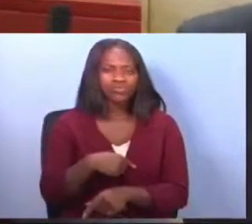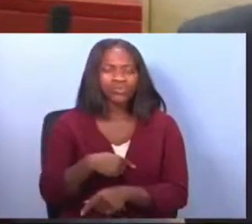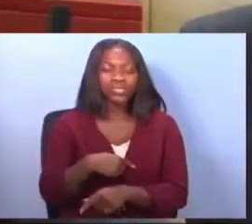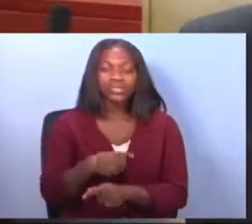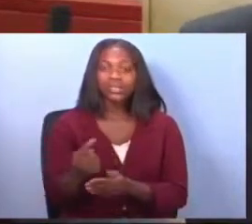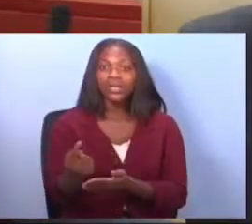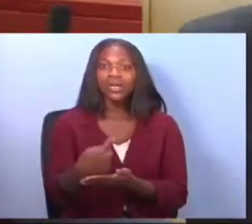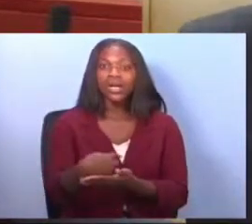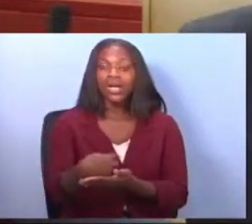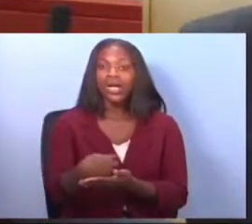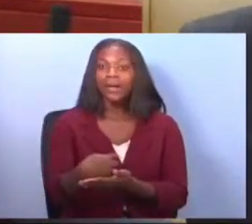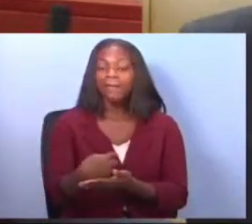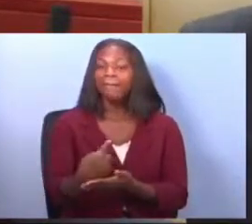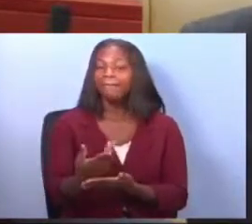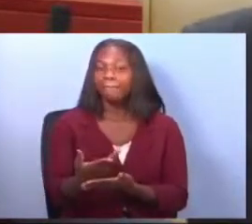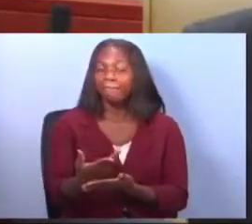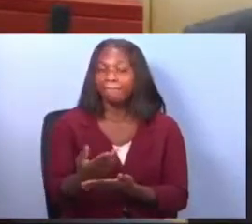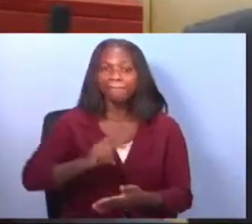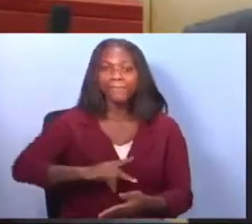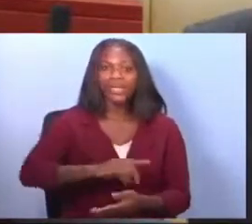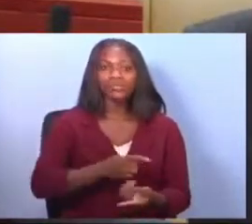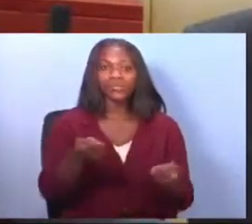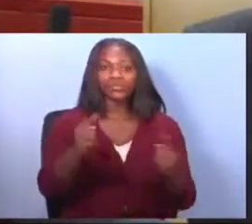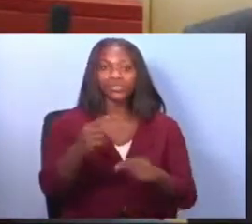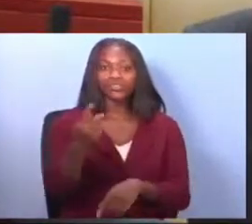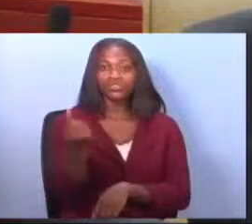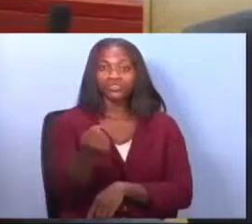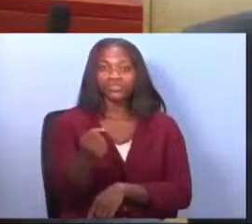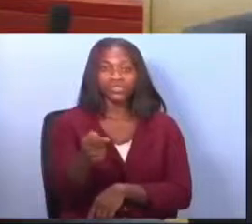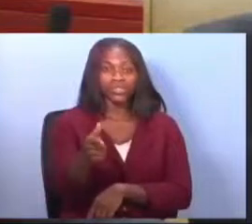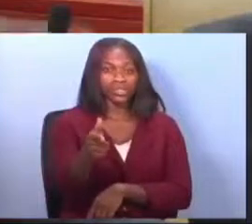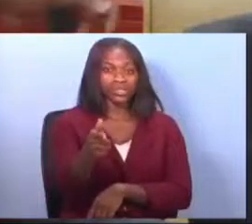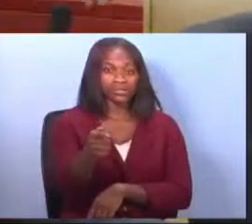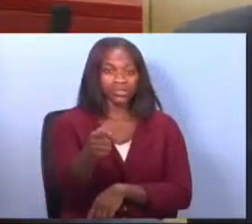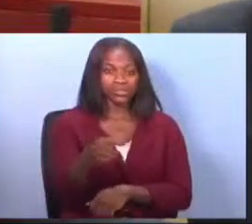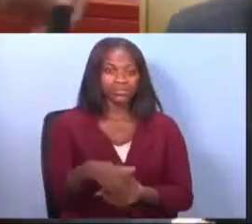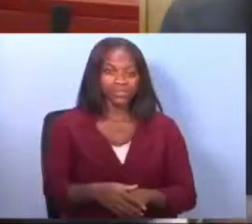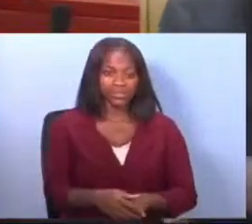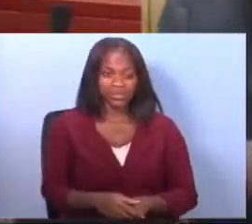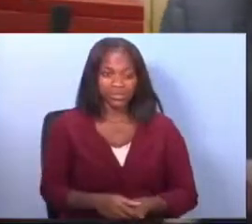the Tuesday, the 21st? 21st, because